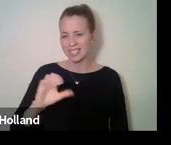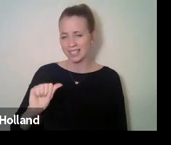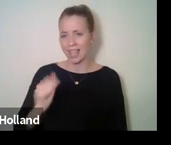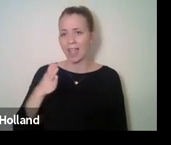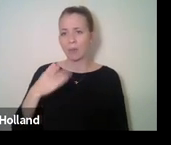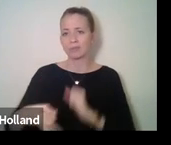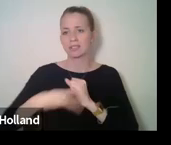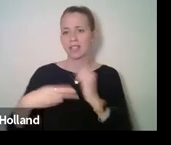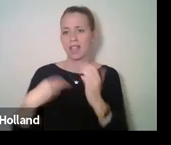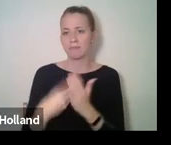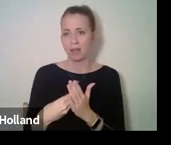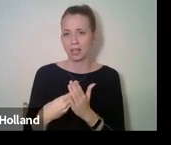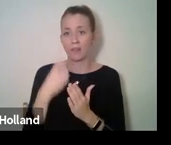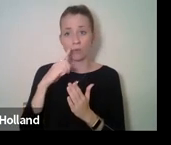contract.